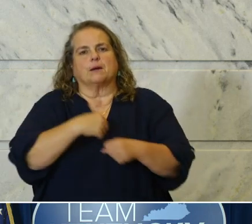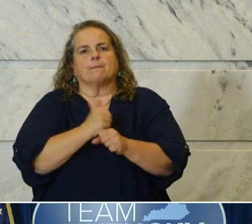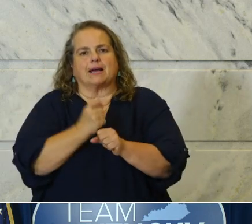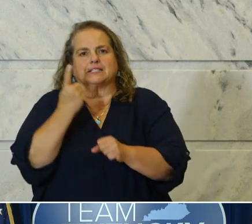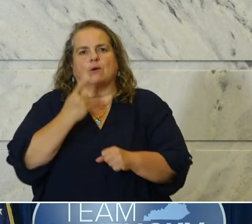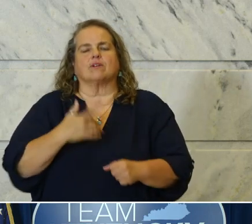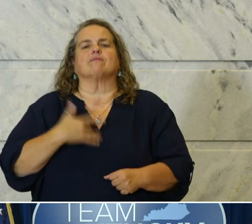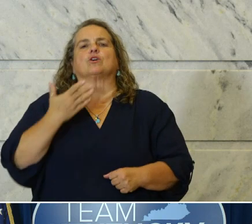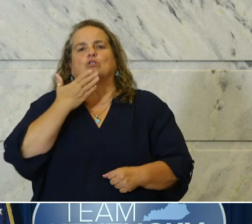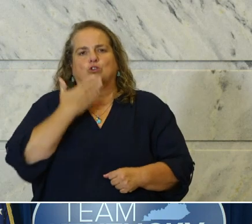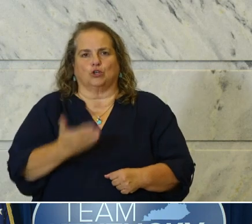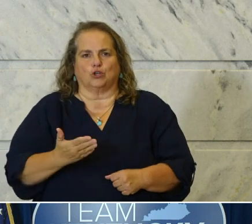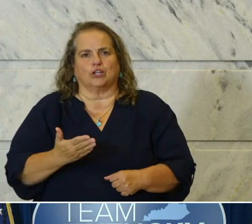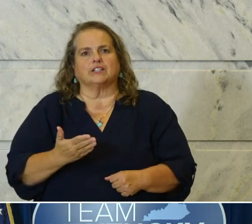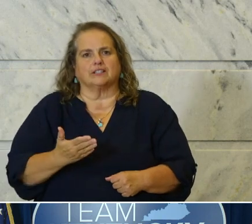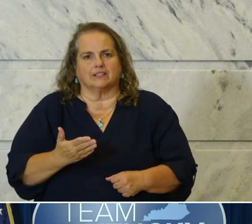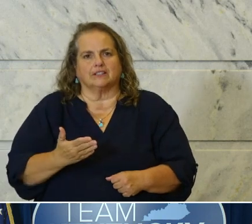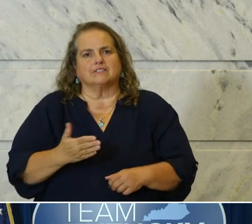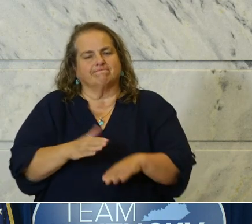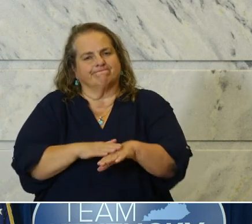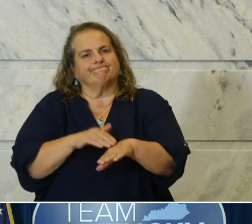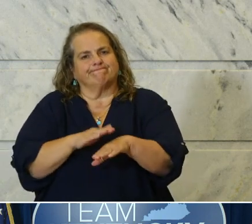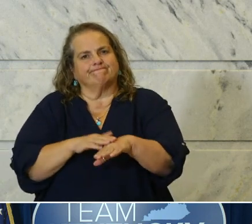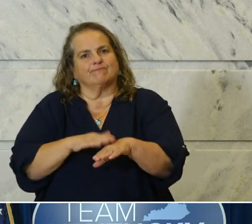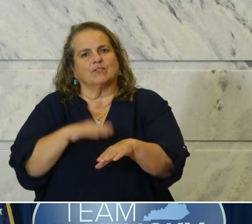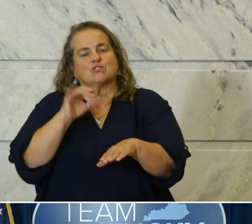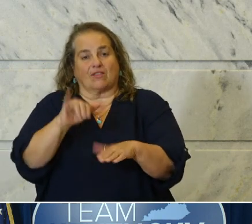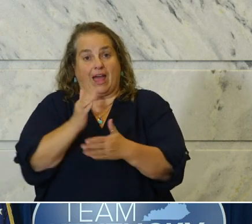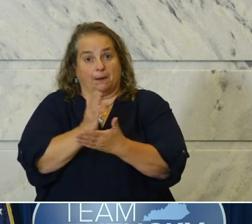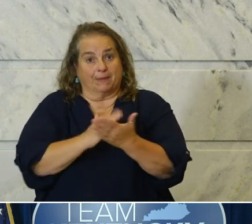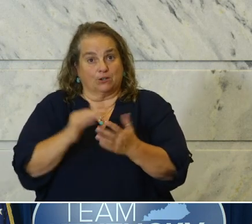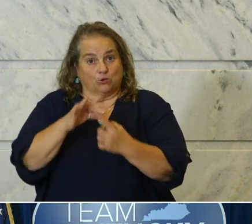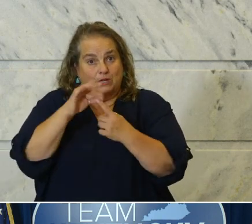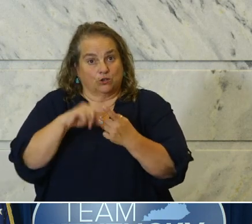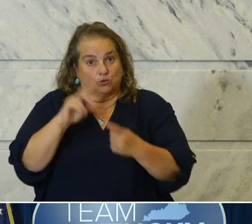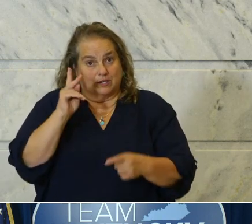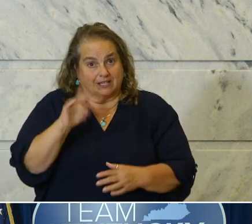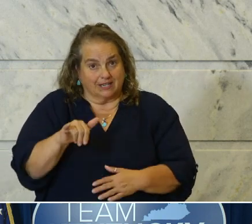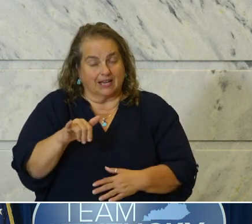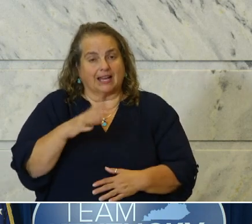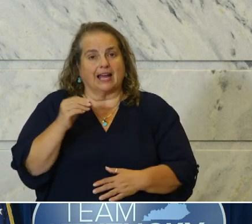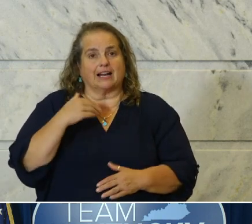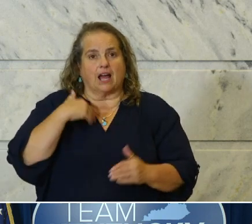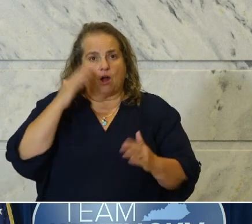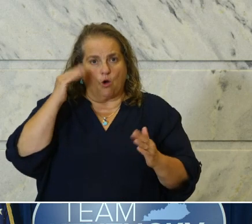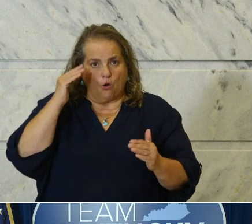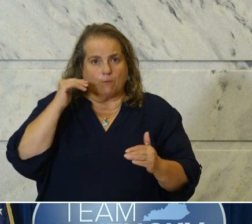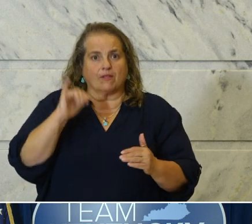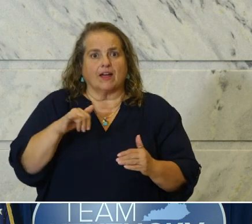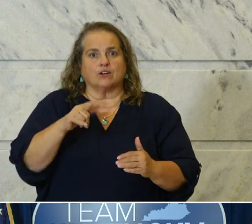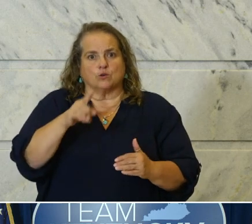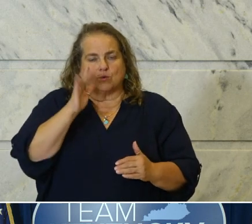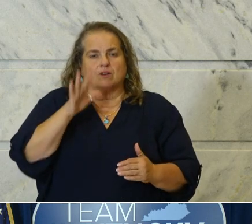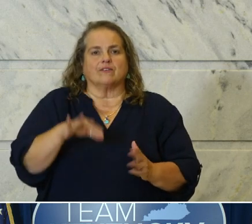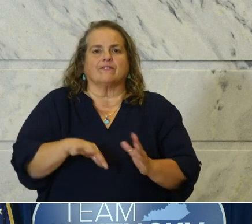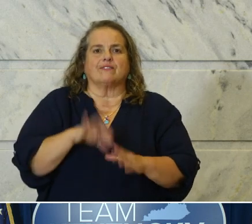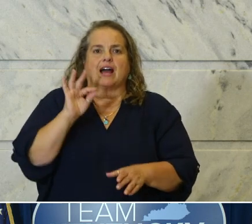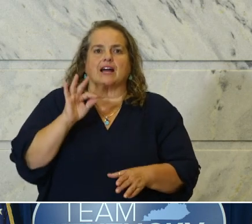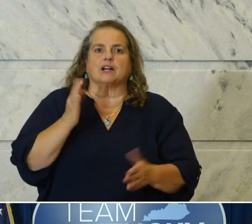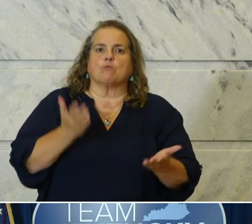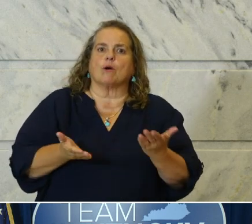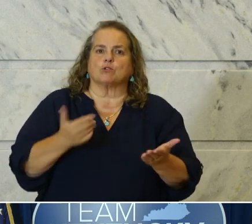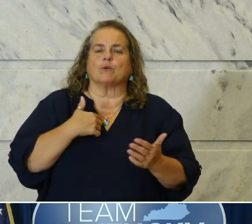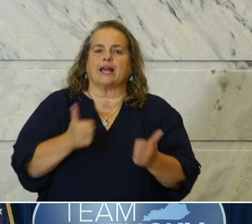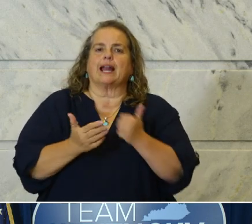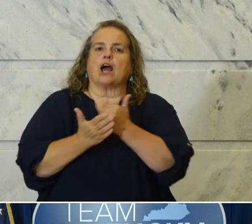day. So that's the piece that's unique to Kentucky, and I hope that we will find that perhaps we will